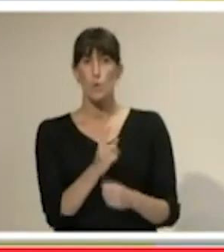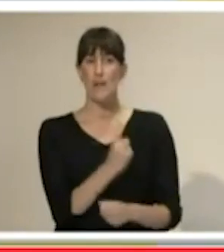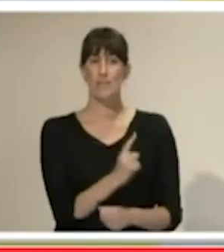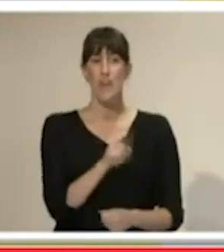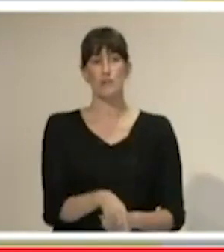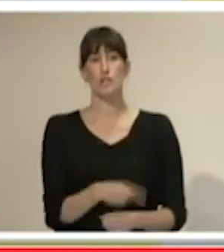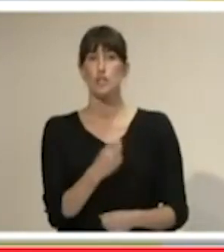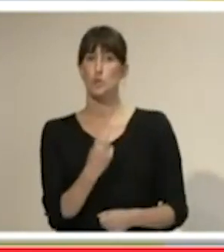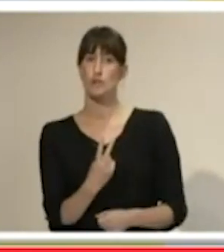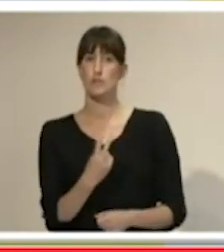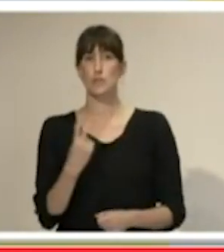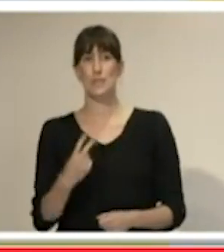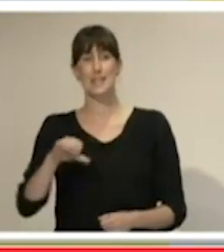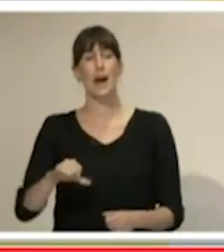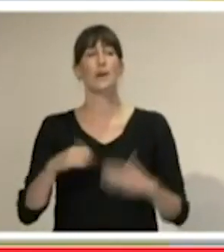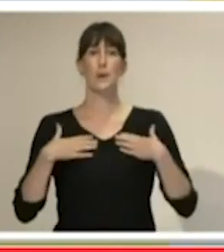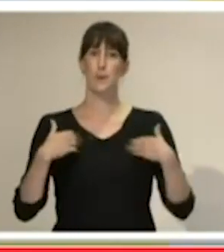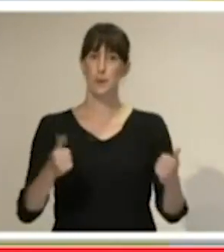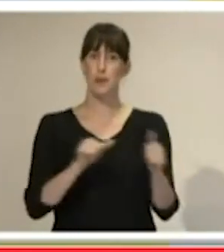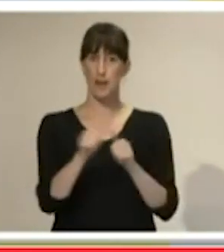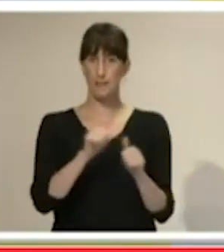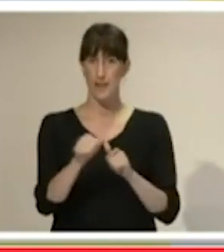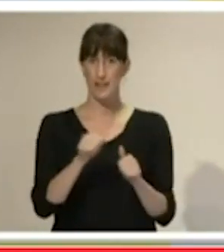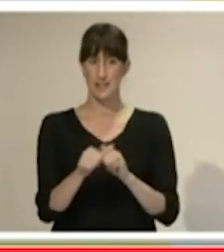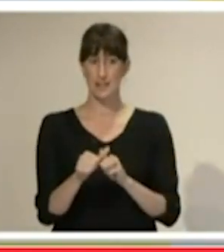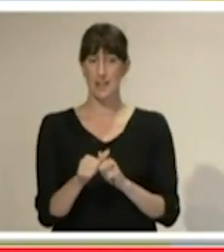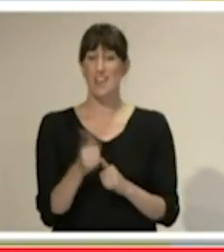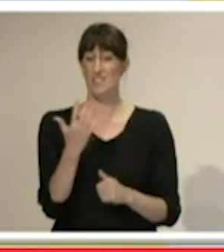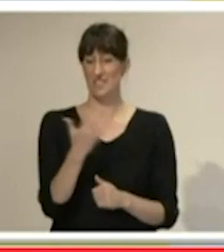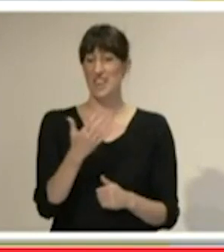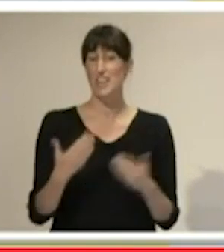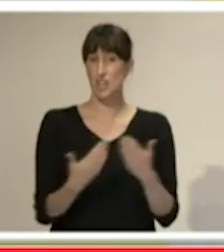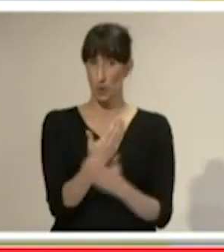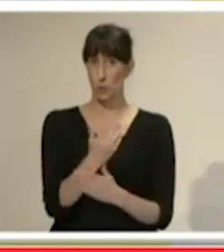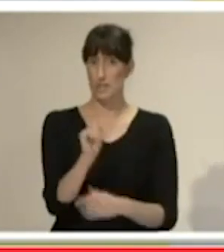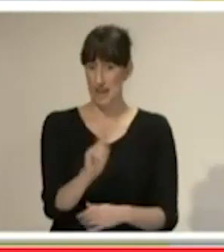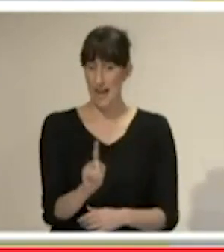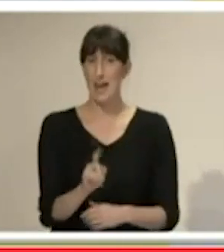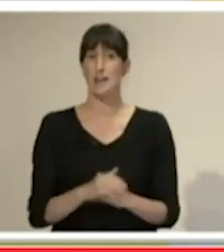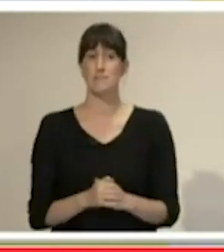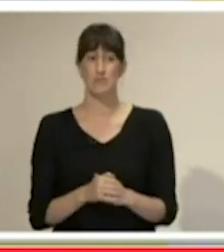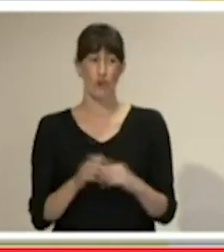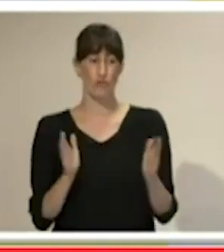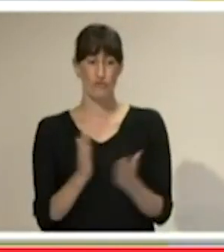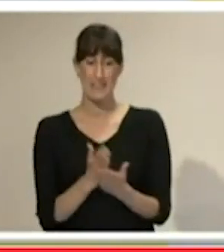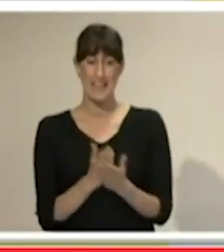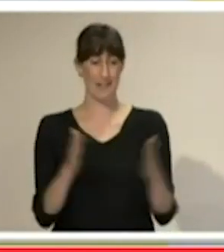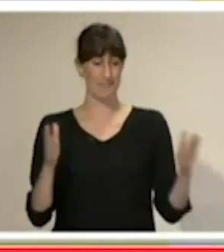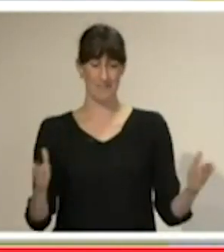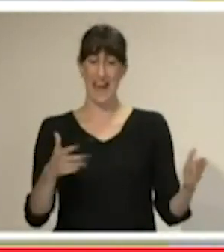1,229 are reported as recovered. That's an increase of 15 on yesterday and now comprises 83% of all